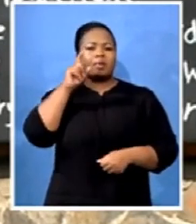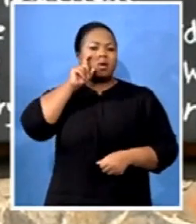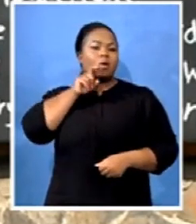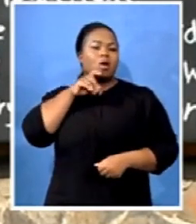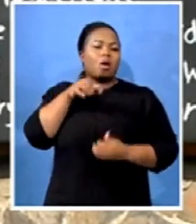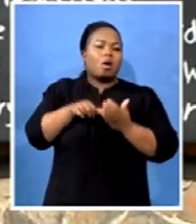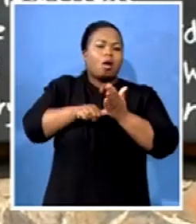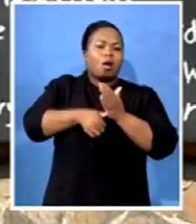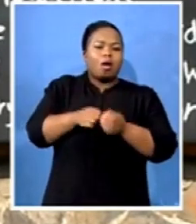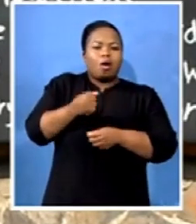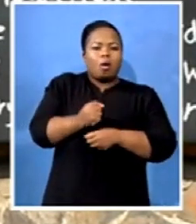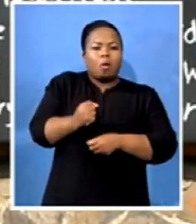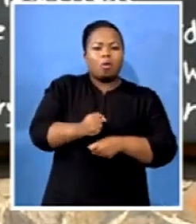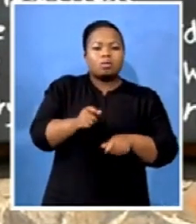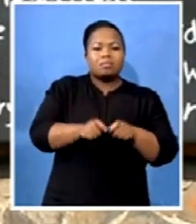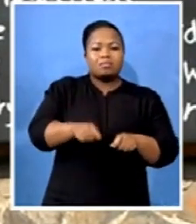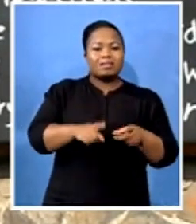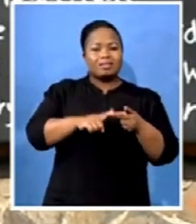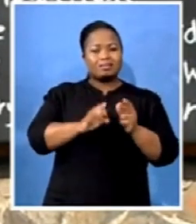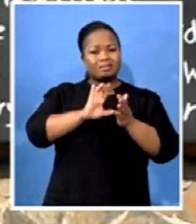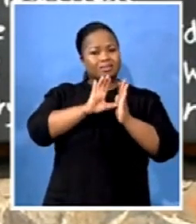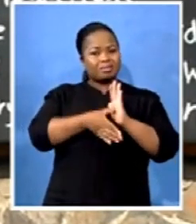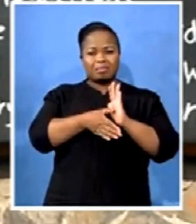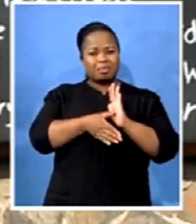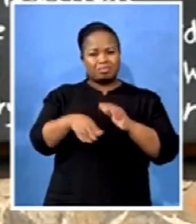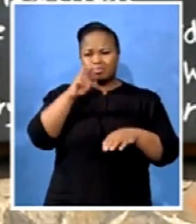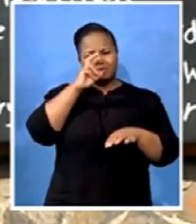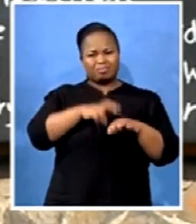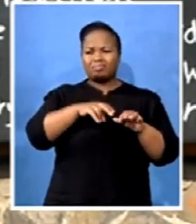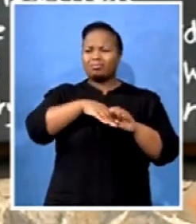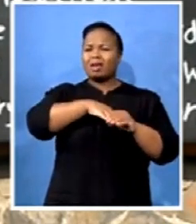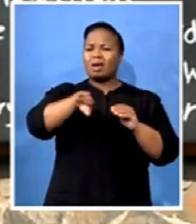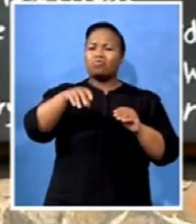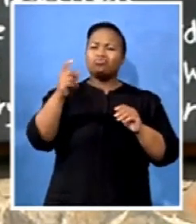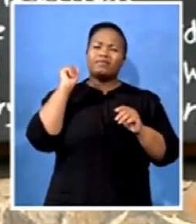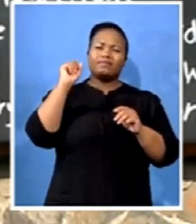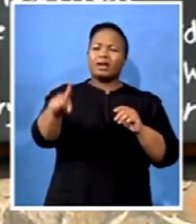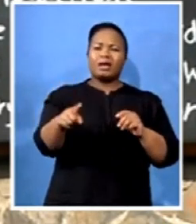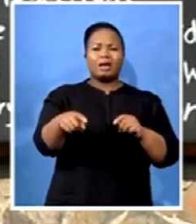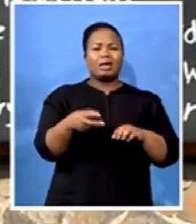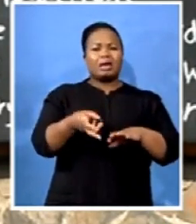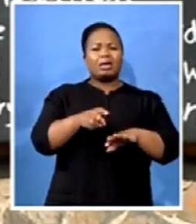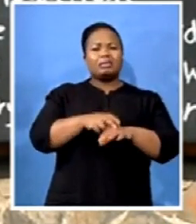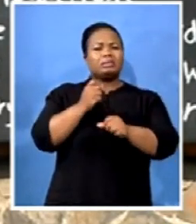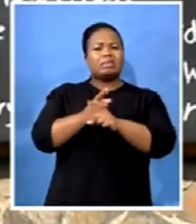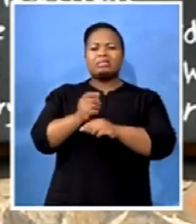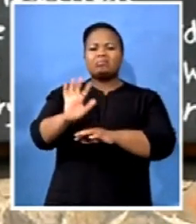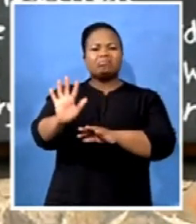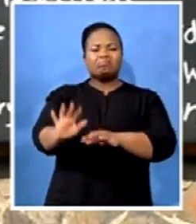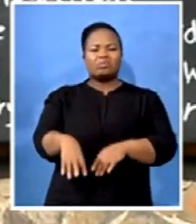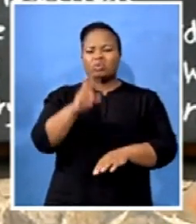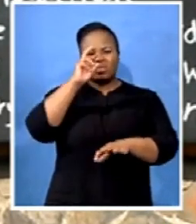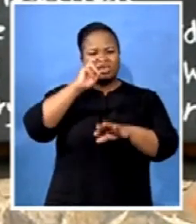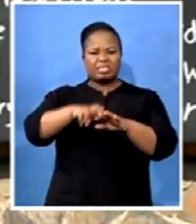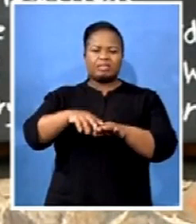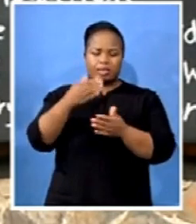they don't need to be traveling out to town. They can, within their local community, be able to come and access their money, not only